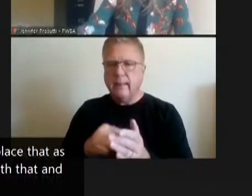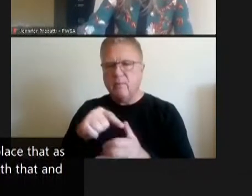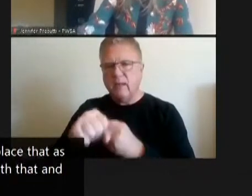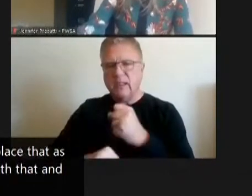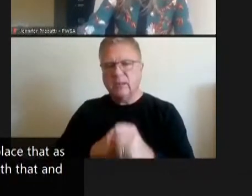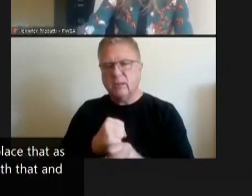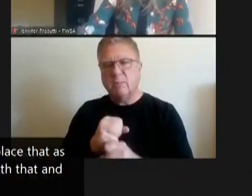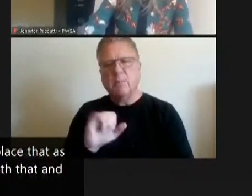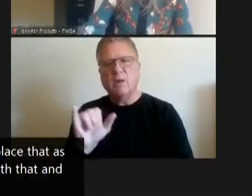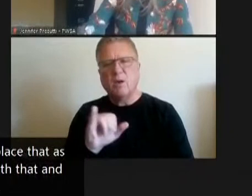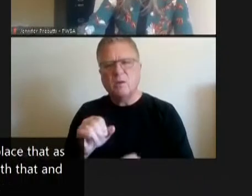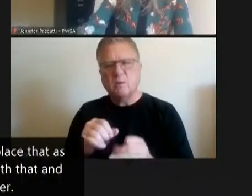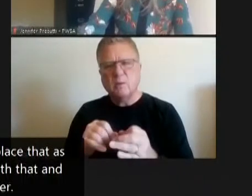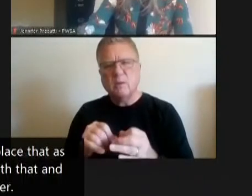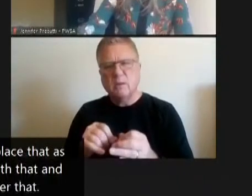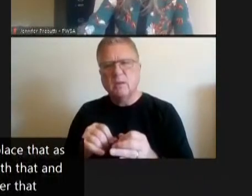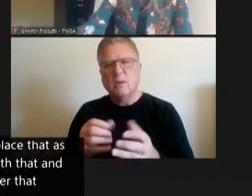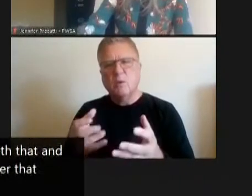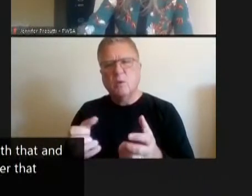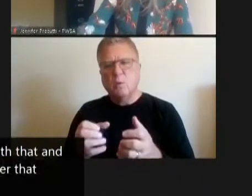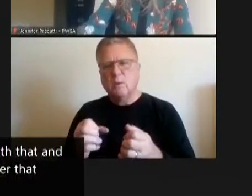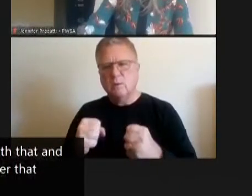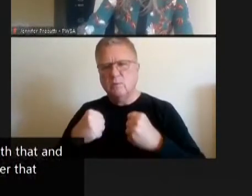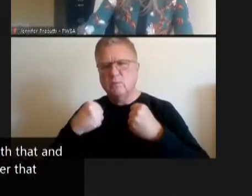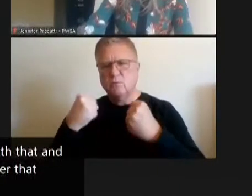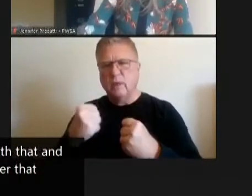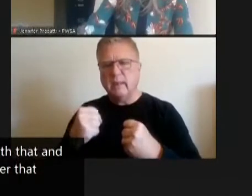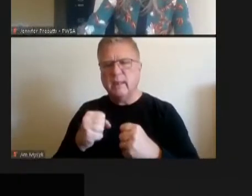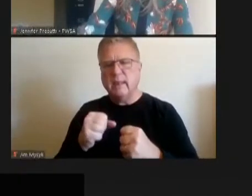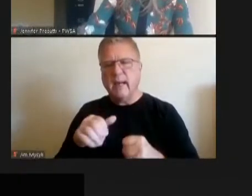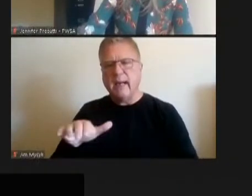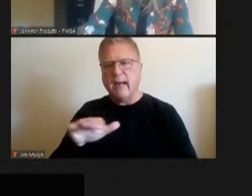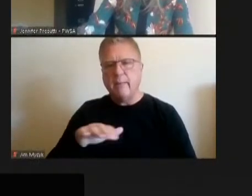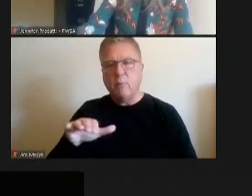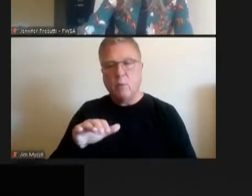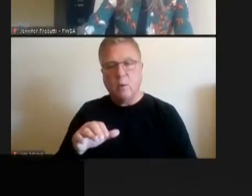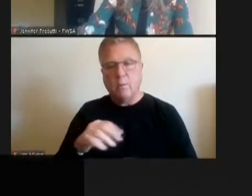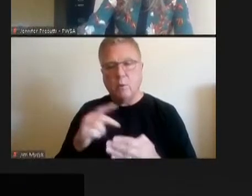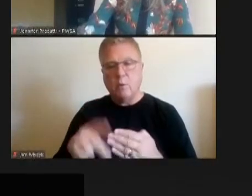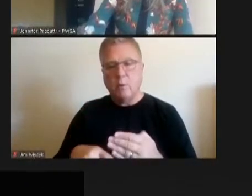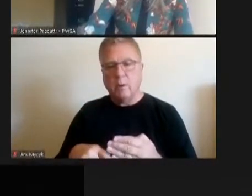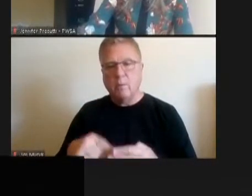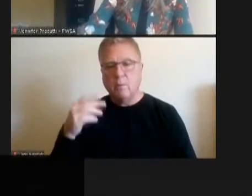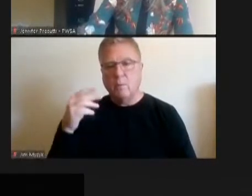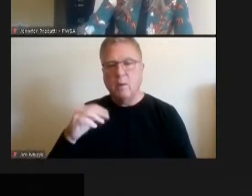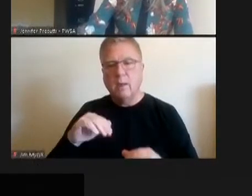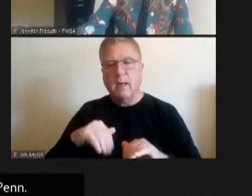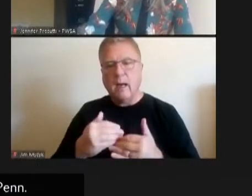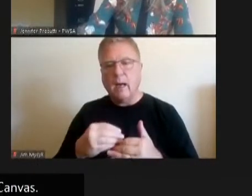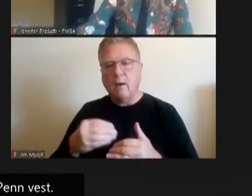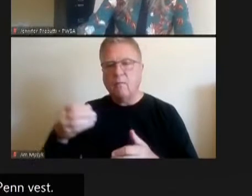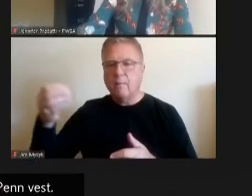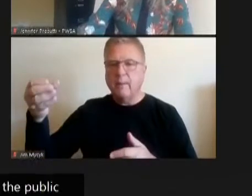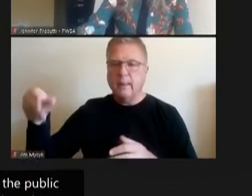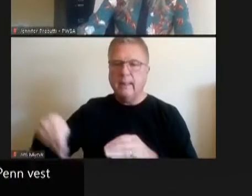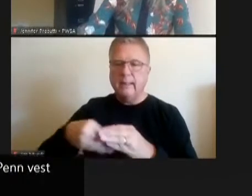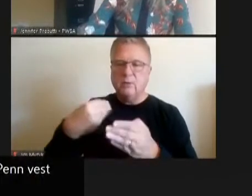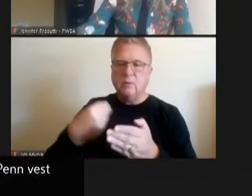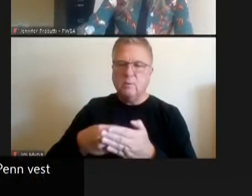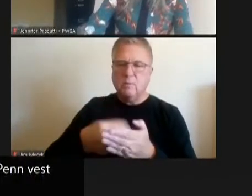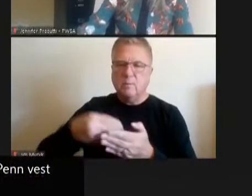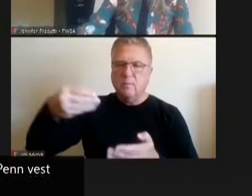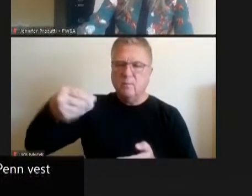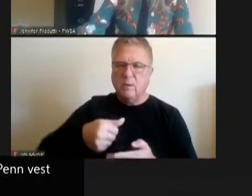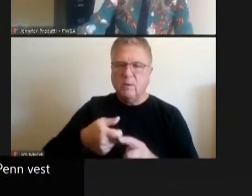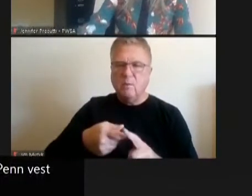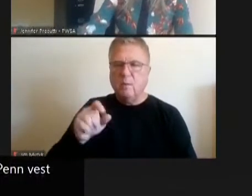also looking to bolster that neighborhood program, thanks in part to additional funding from PennVest and the very